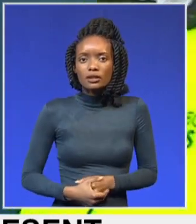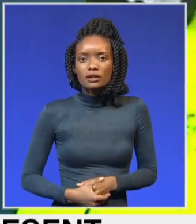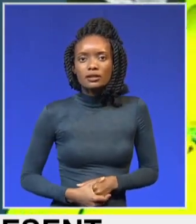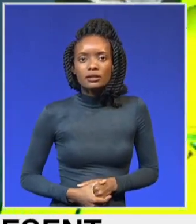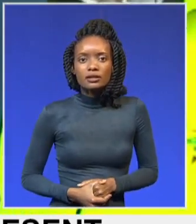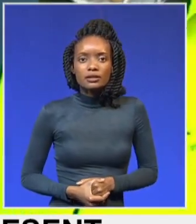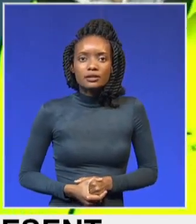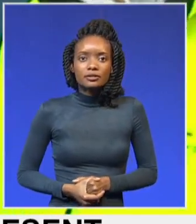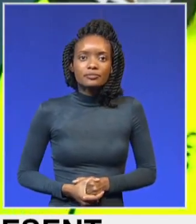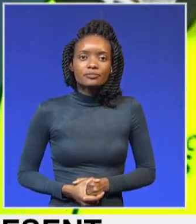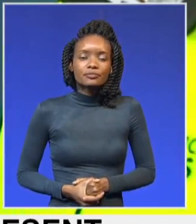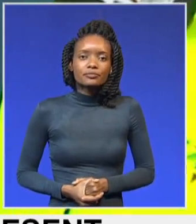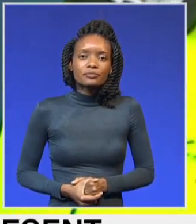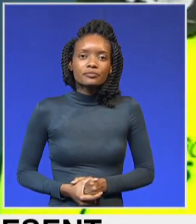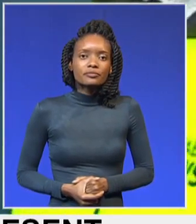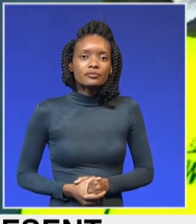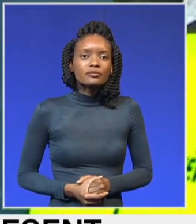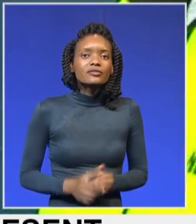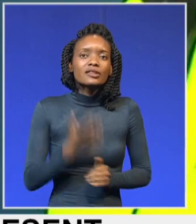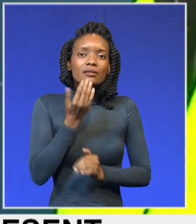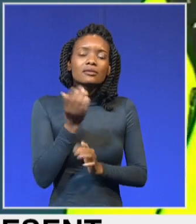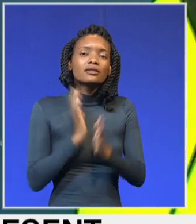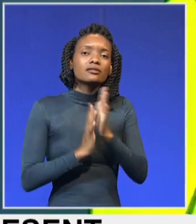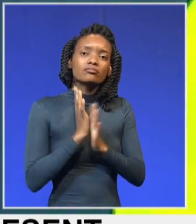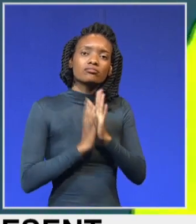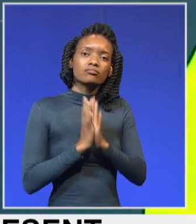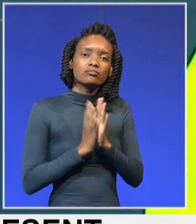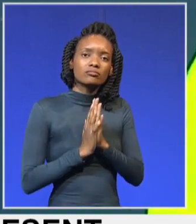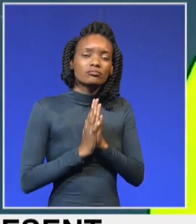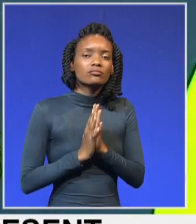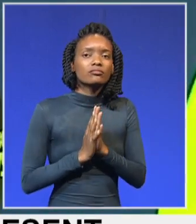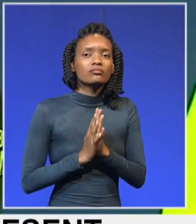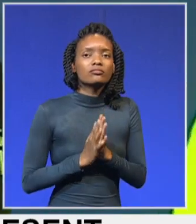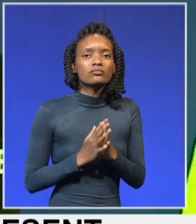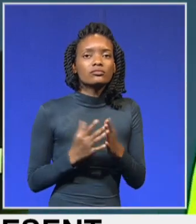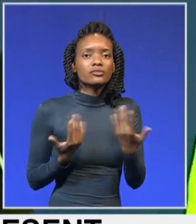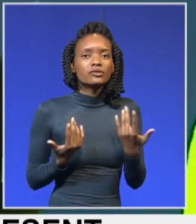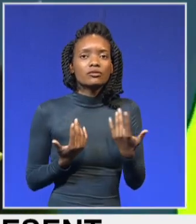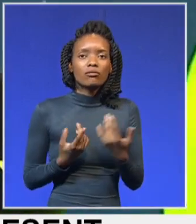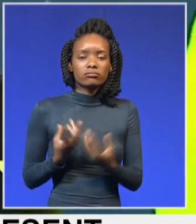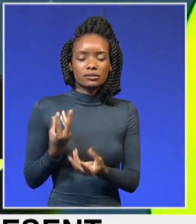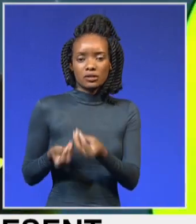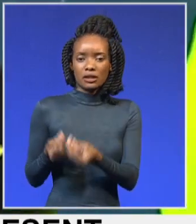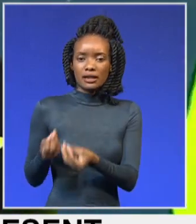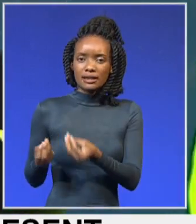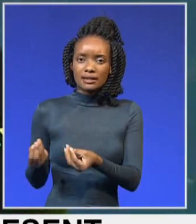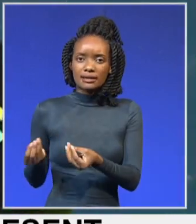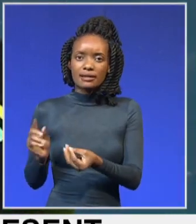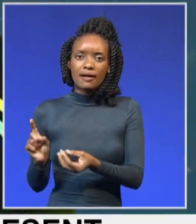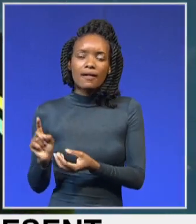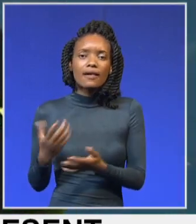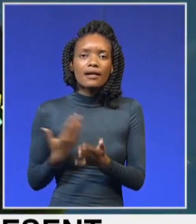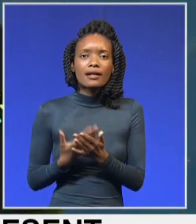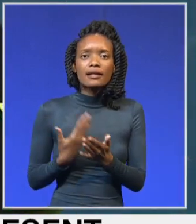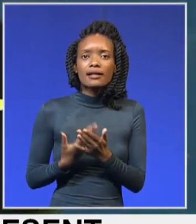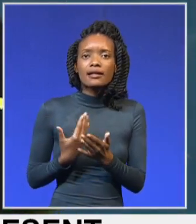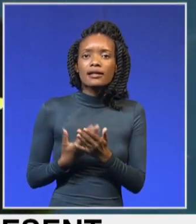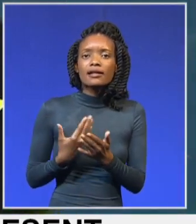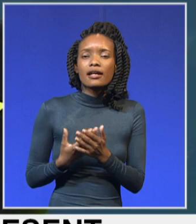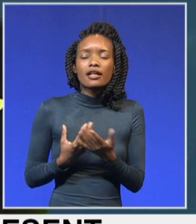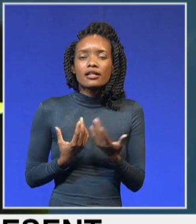Mathis. Yeah, excuse me. Tell us, in terms of what can the kids do with what they learn